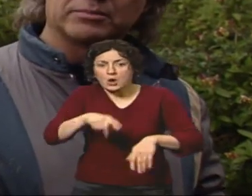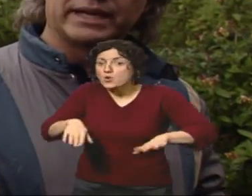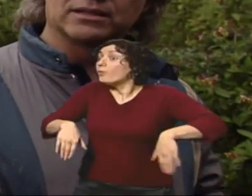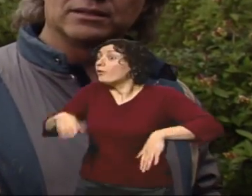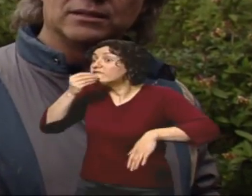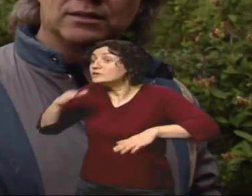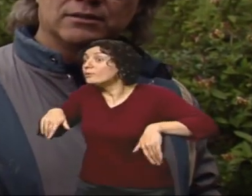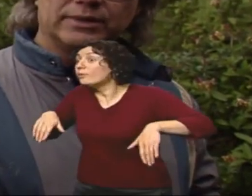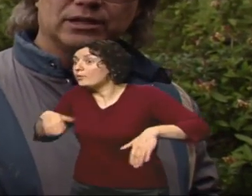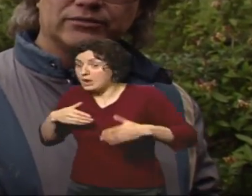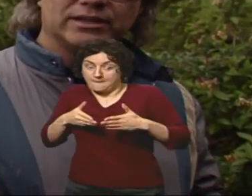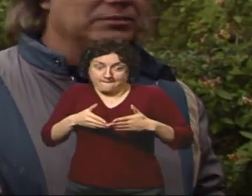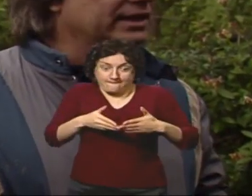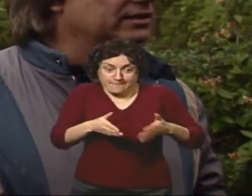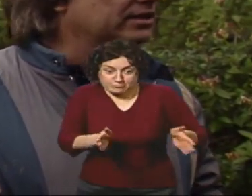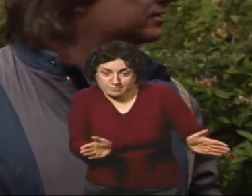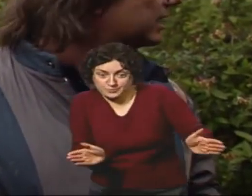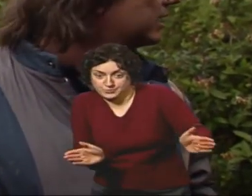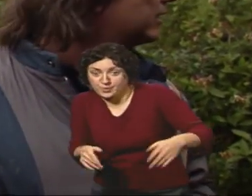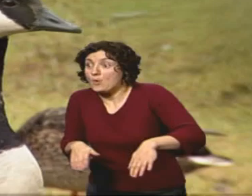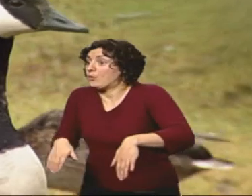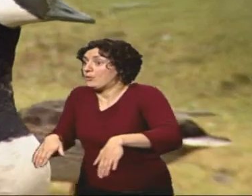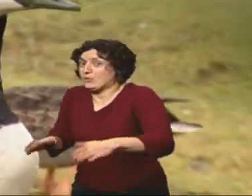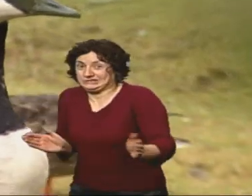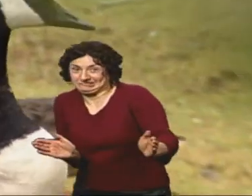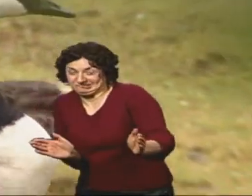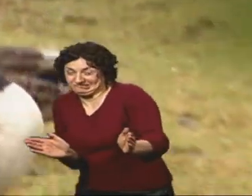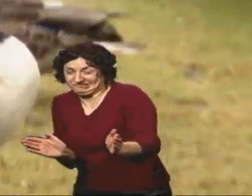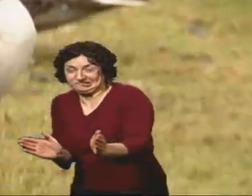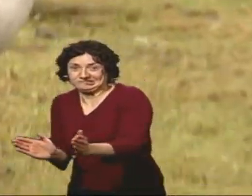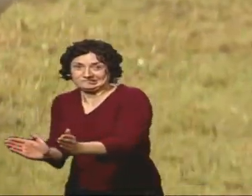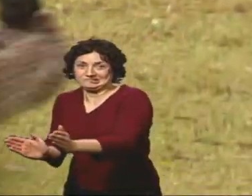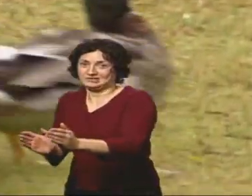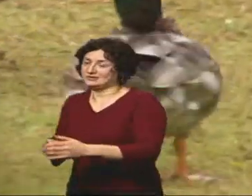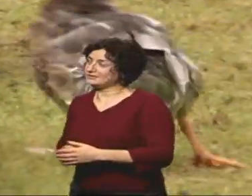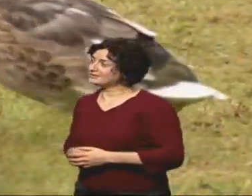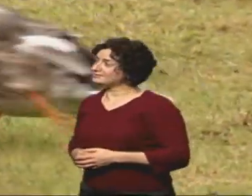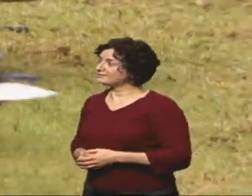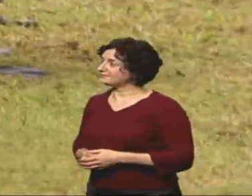hooks on the bank, we hopefully may get a chance of getting near it.